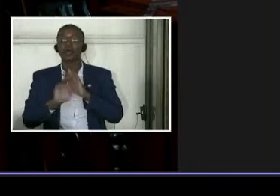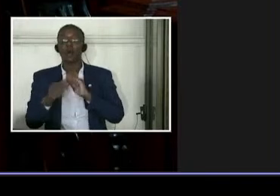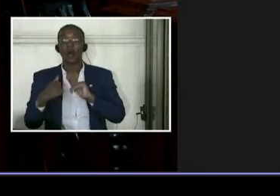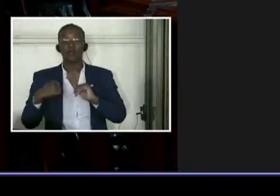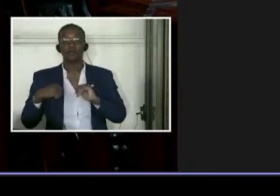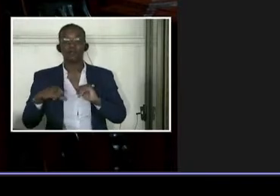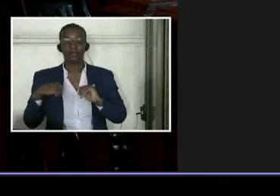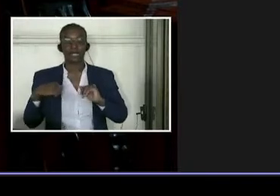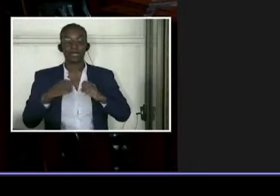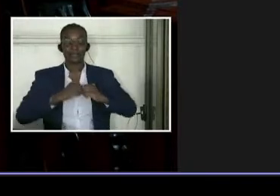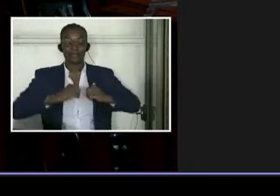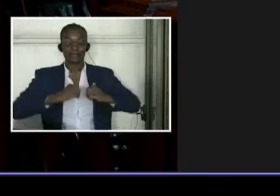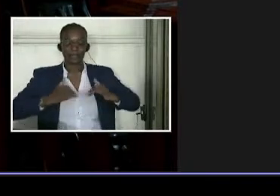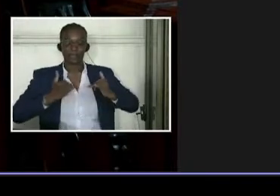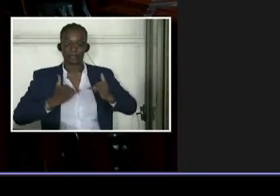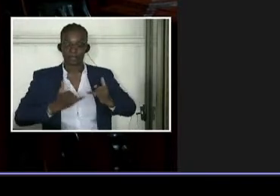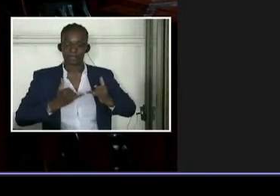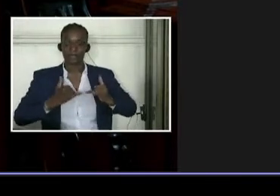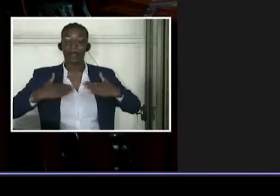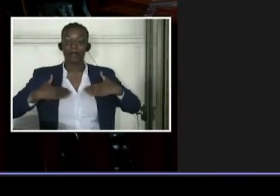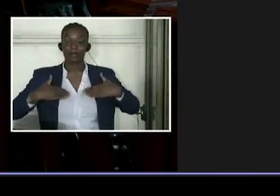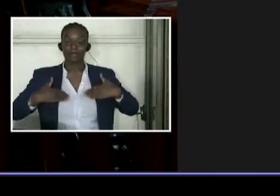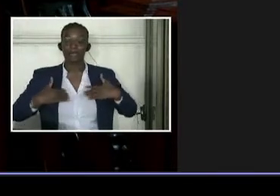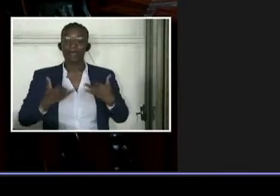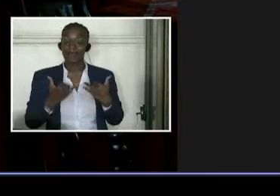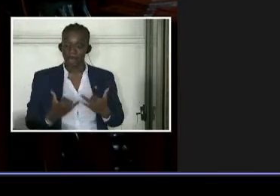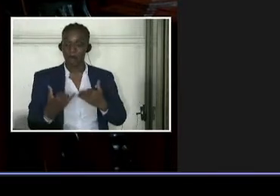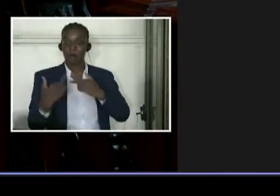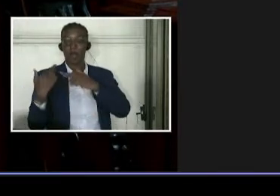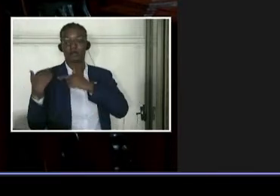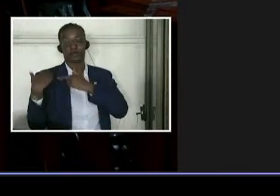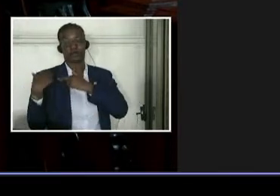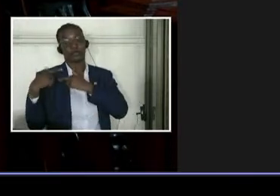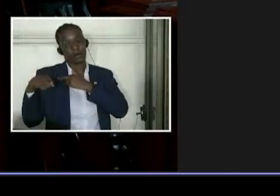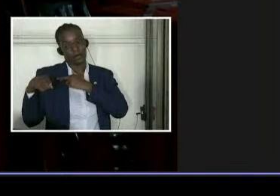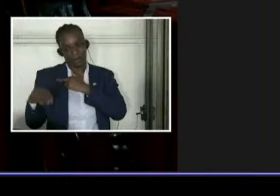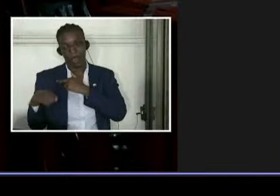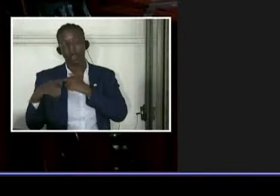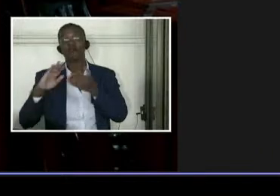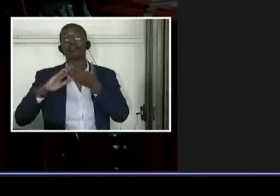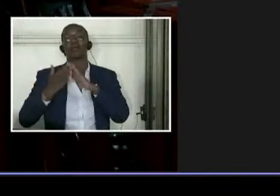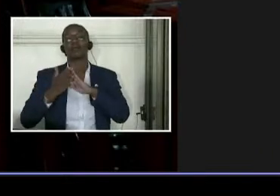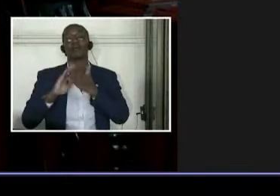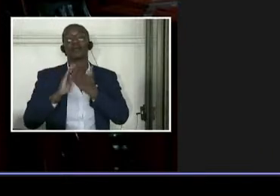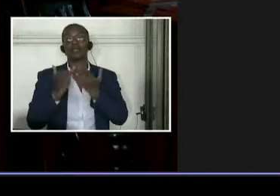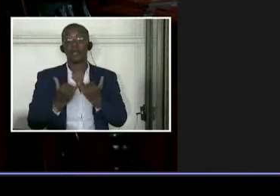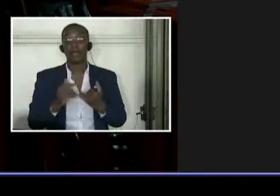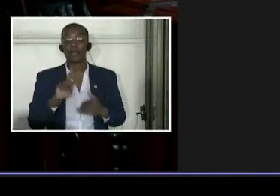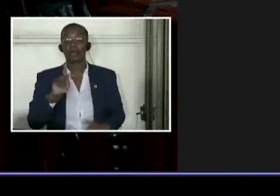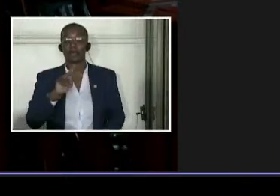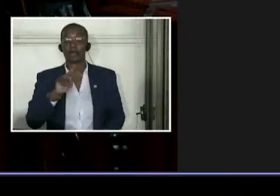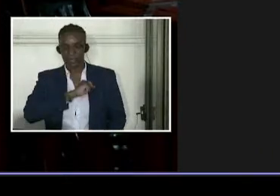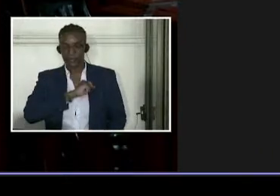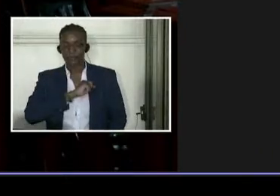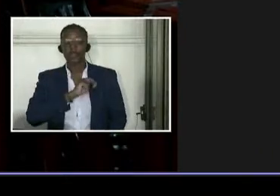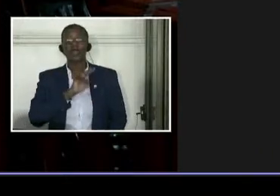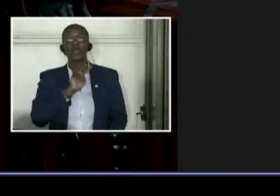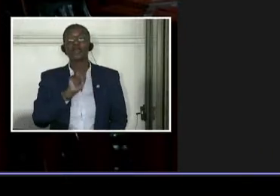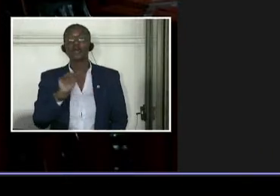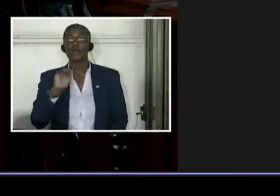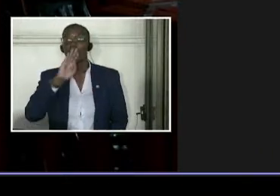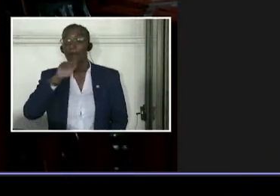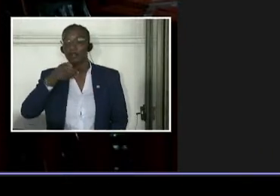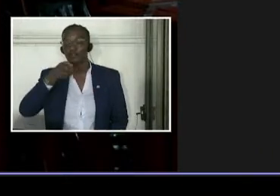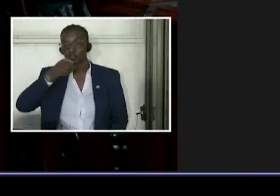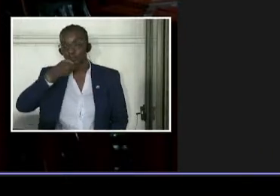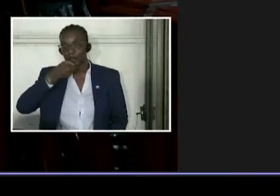of this administration. This is where we are accounting members and to the Society of KwaZulu-Natal. In Amajuba, the units